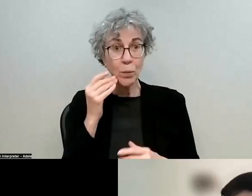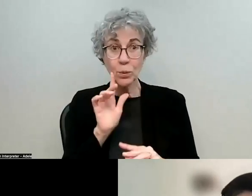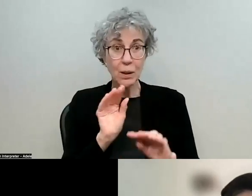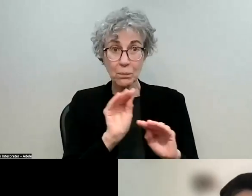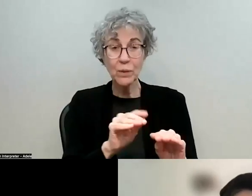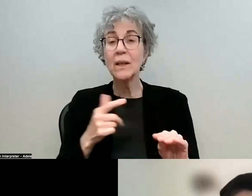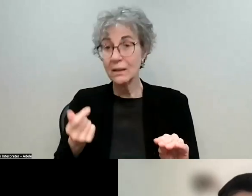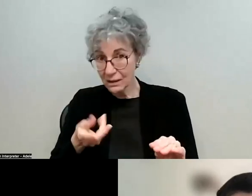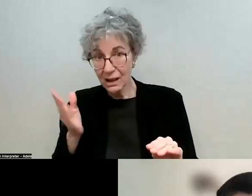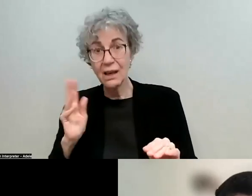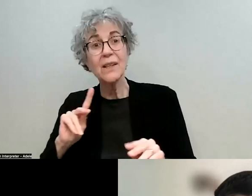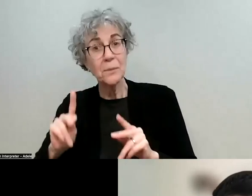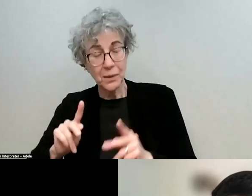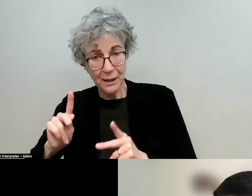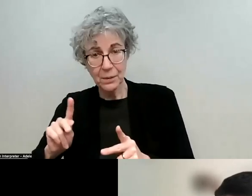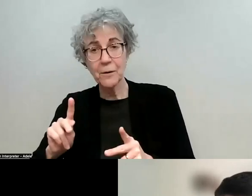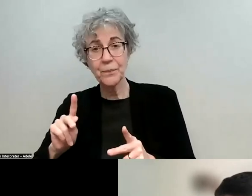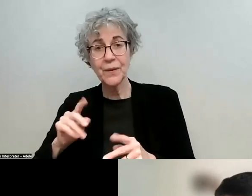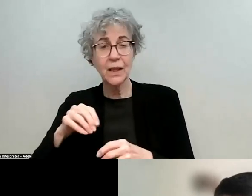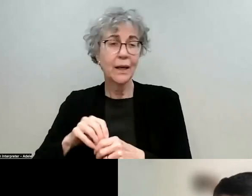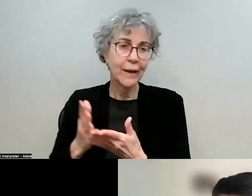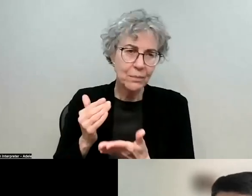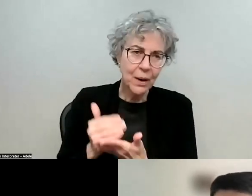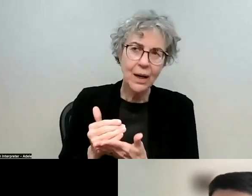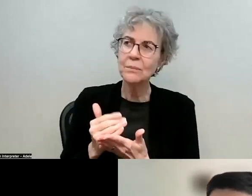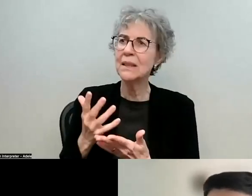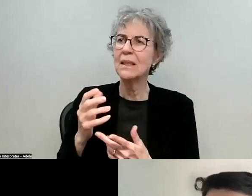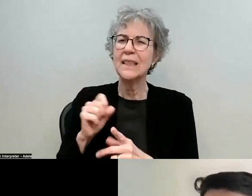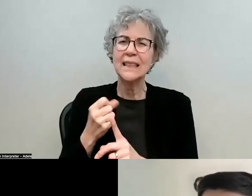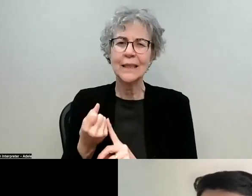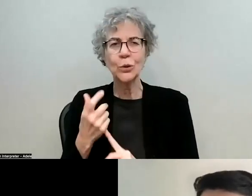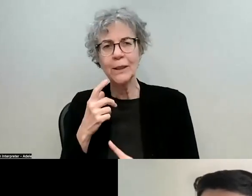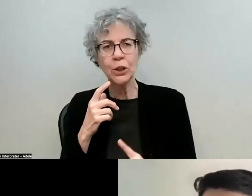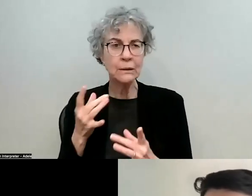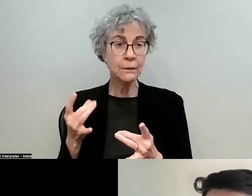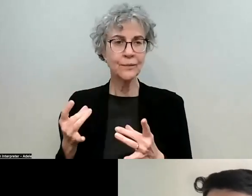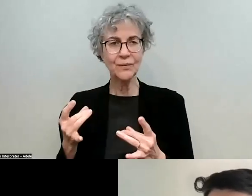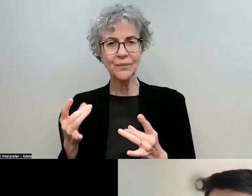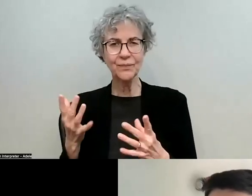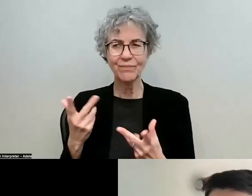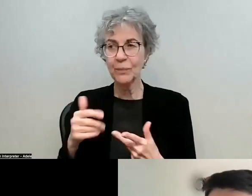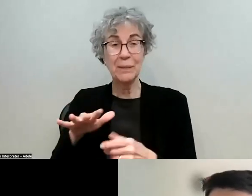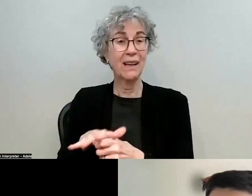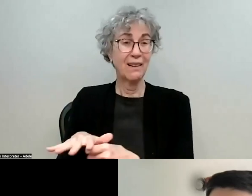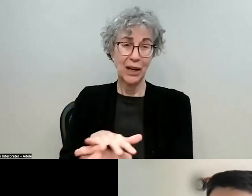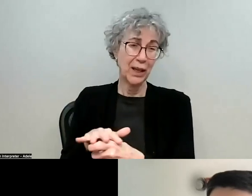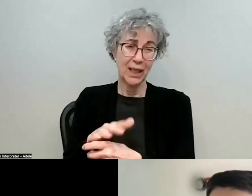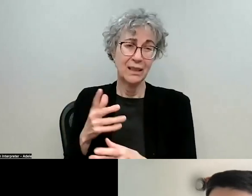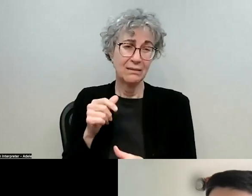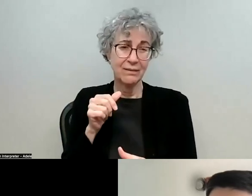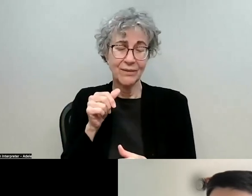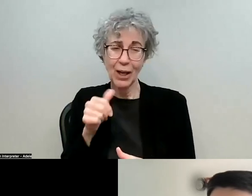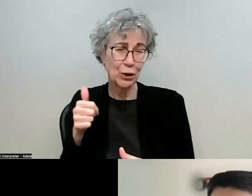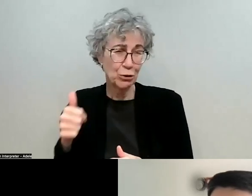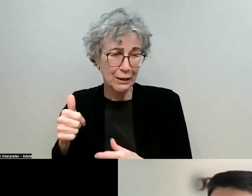moved a number of people that were in apartments in situations that were a little tenuous, maybe not a great neighborhood, and they didn't like,